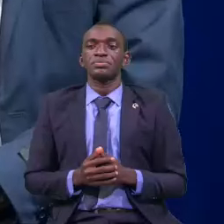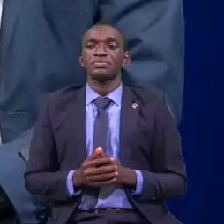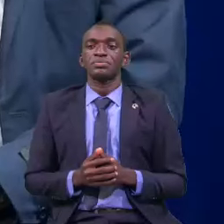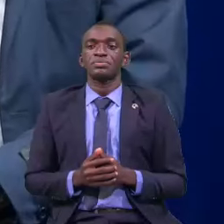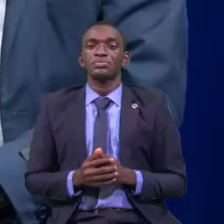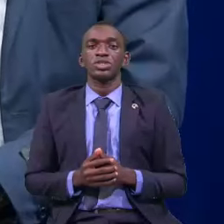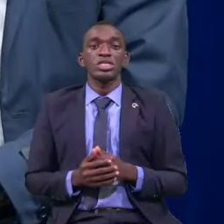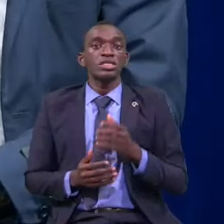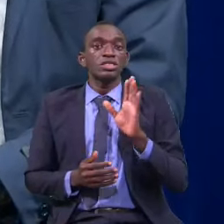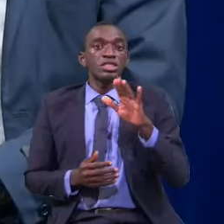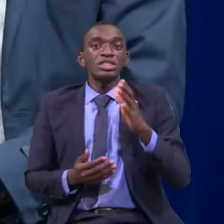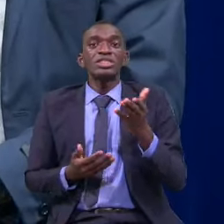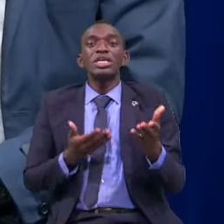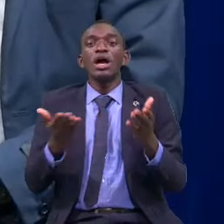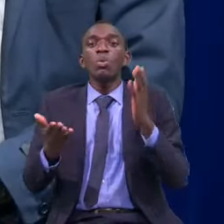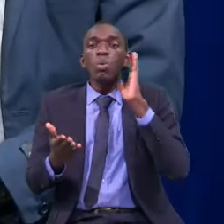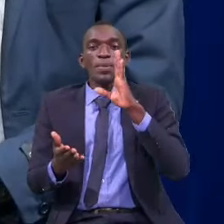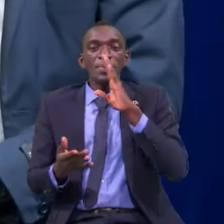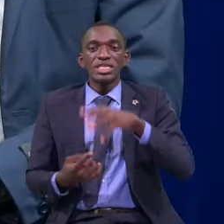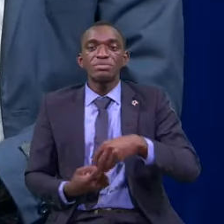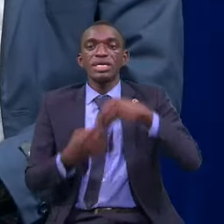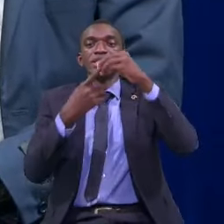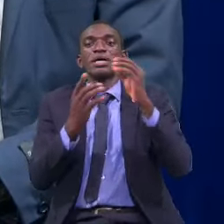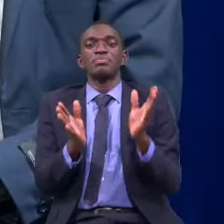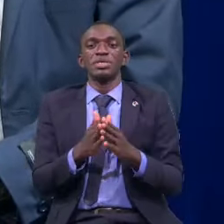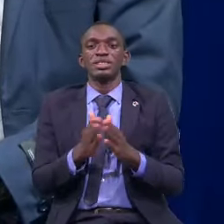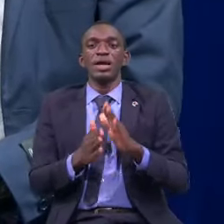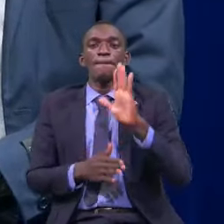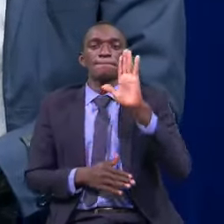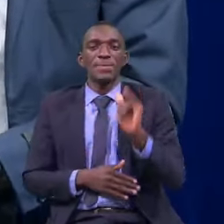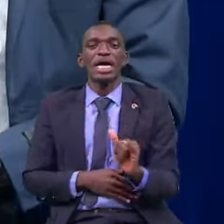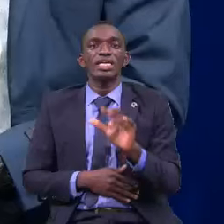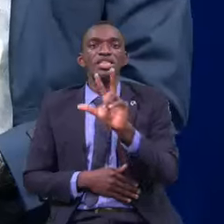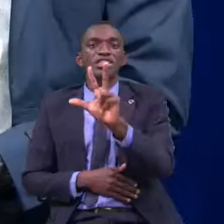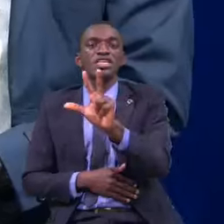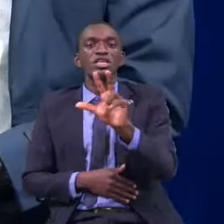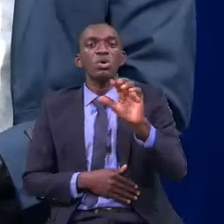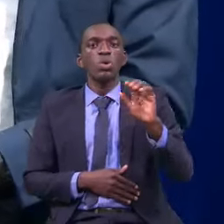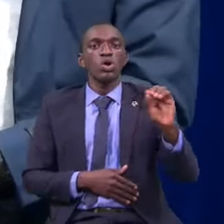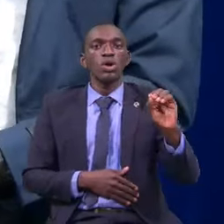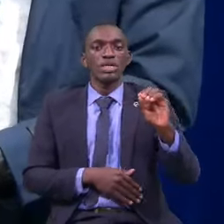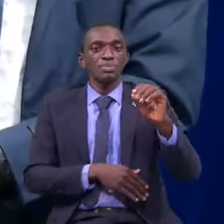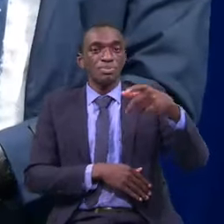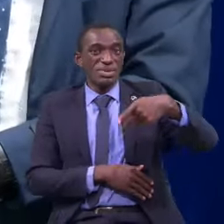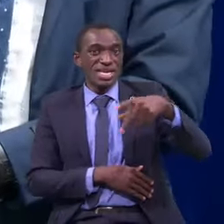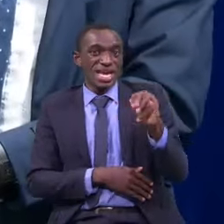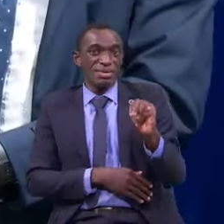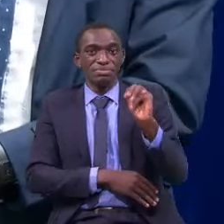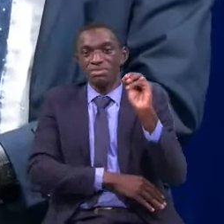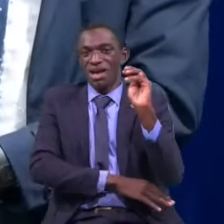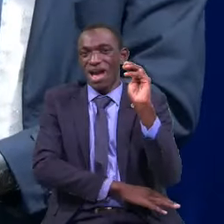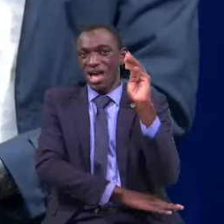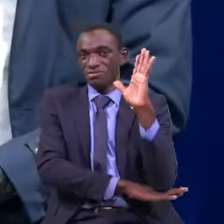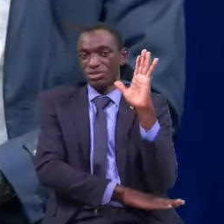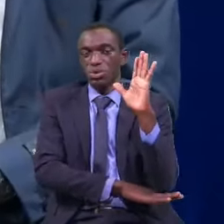There will be a special meeting by 3 o'clock at the building behind this